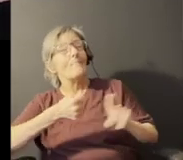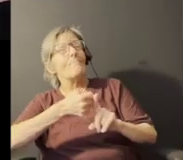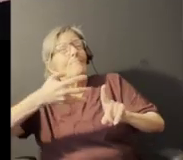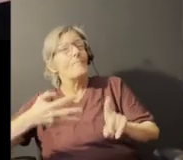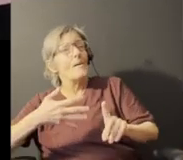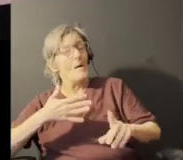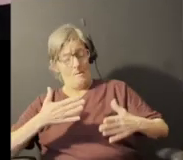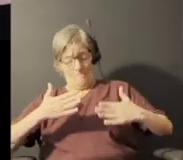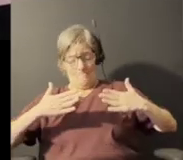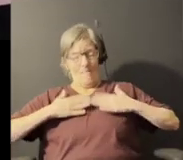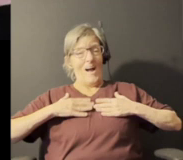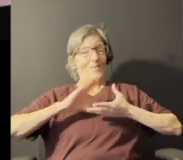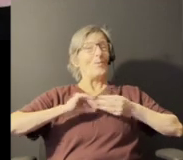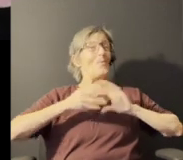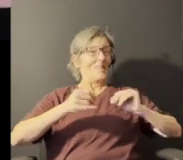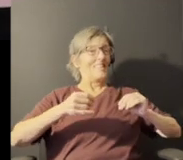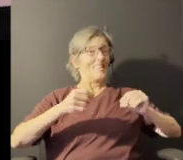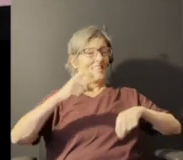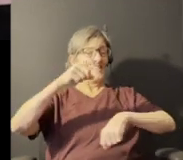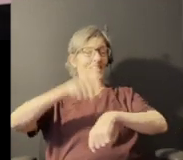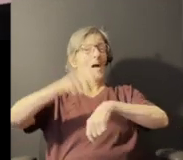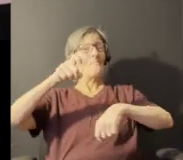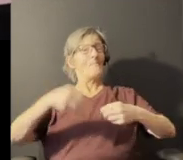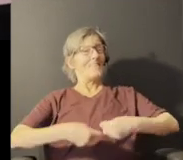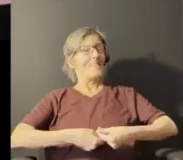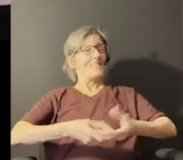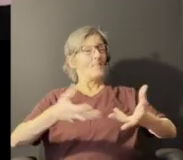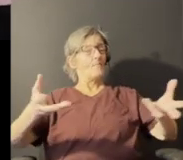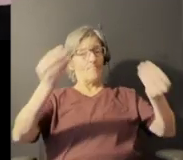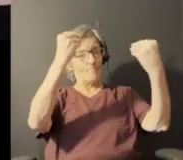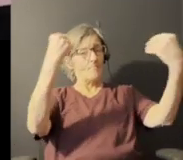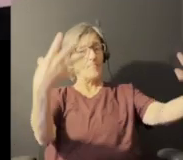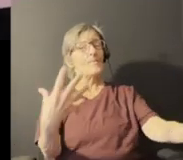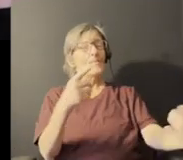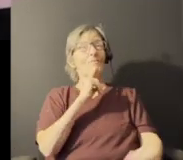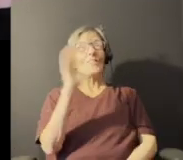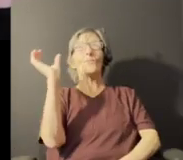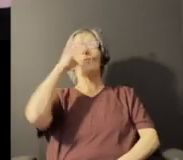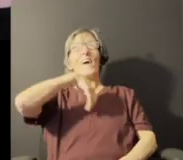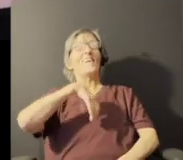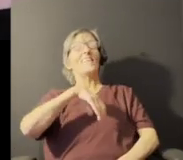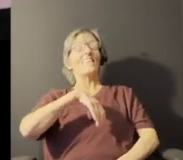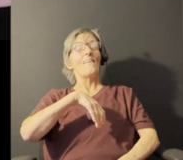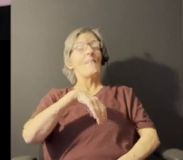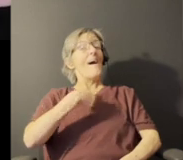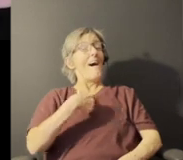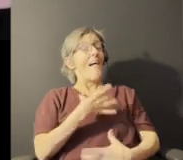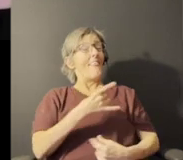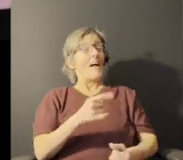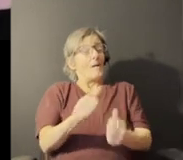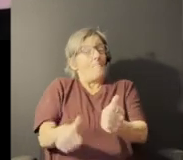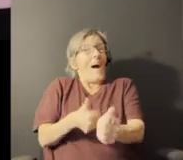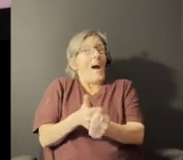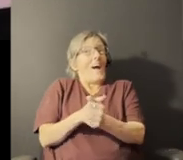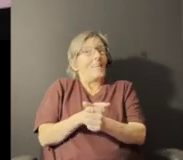decided my story was something that should be told, which is so strange because I like to